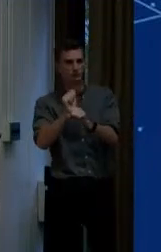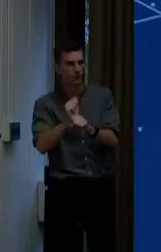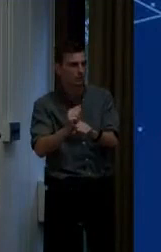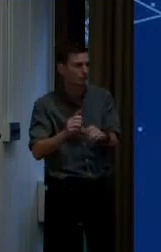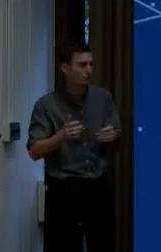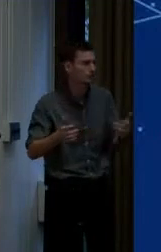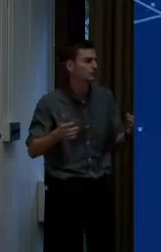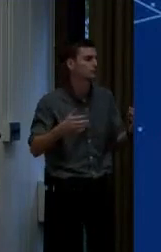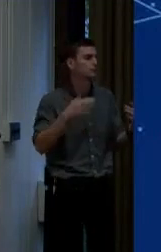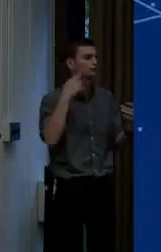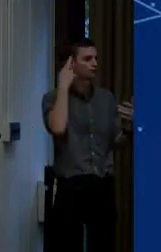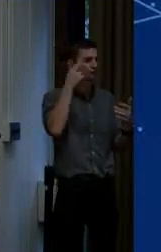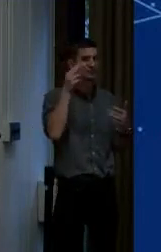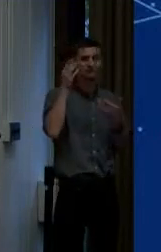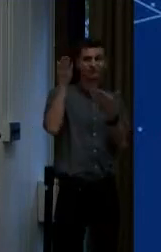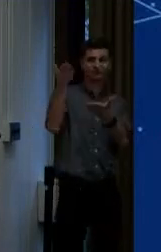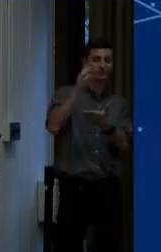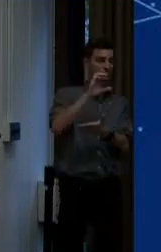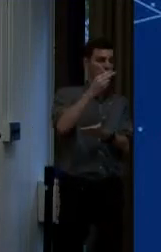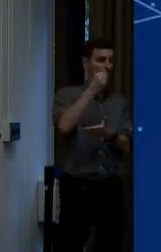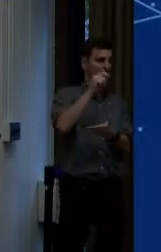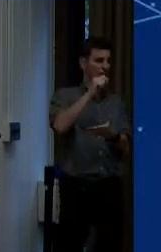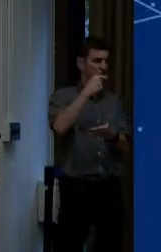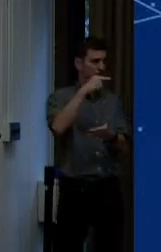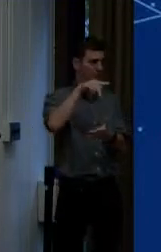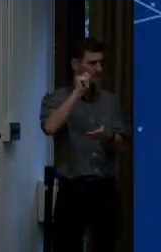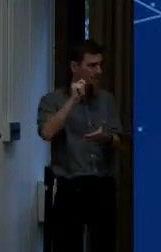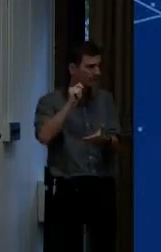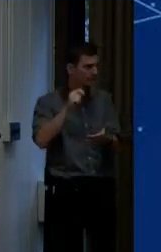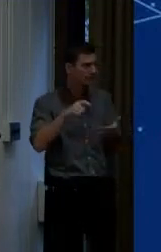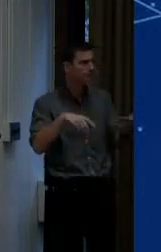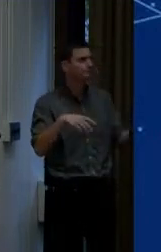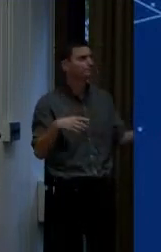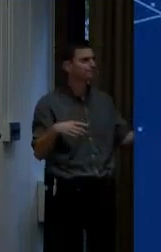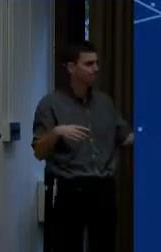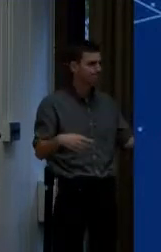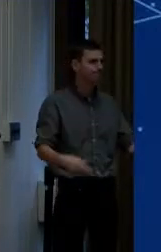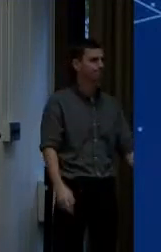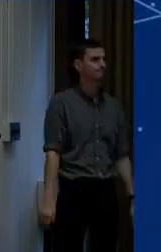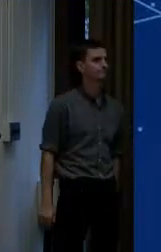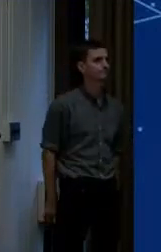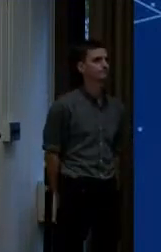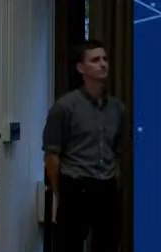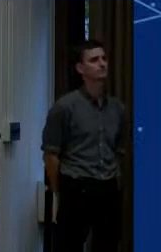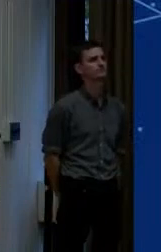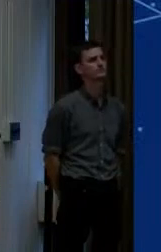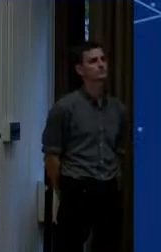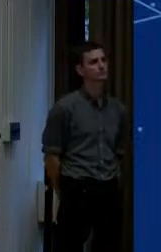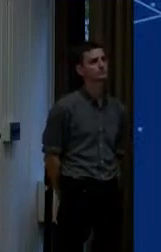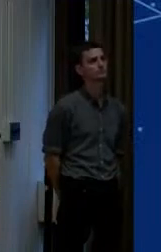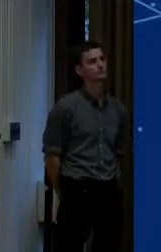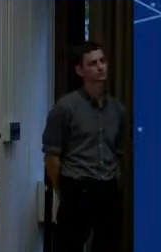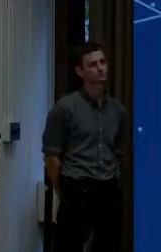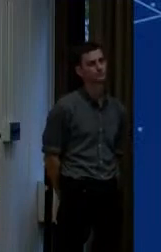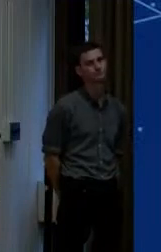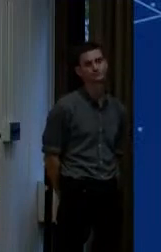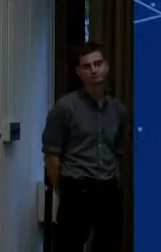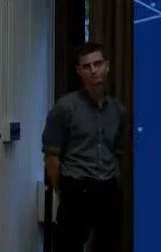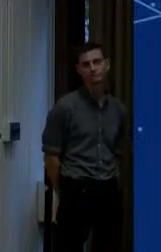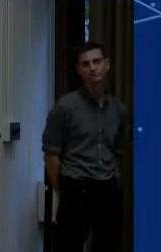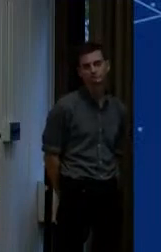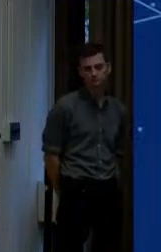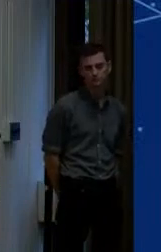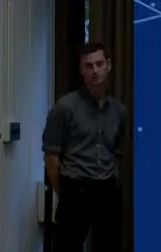emerging thing that we all are sort of having to figure our way around. And the elements of the